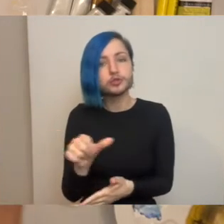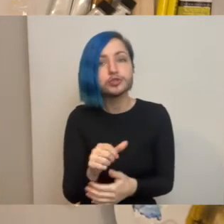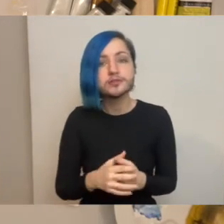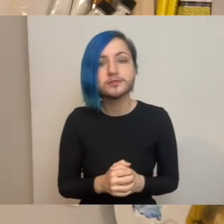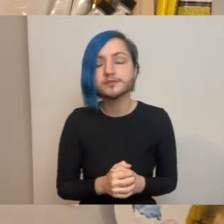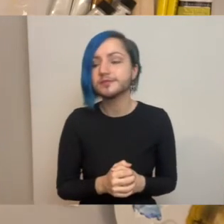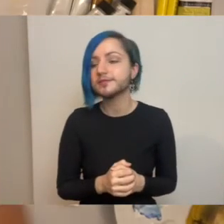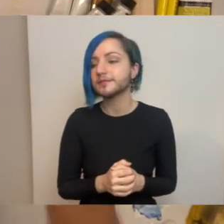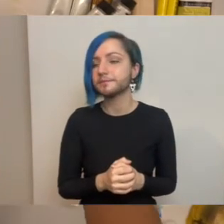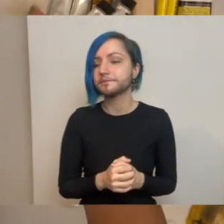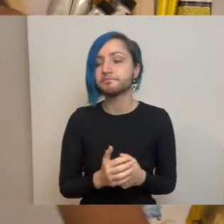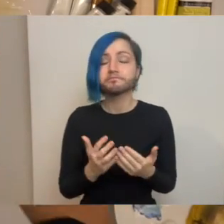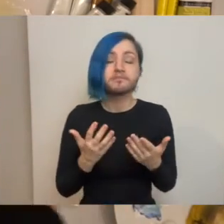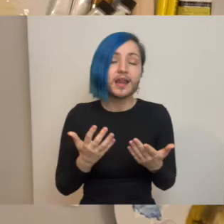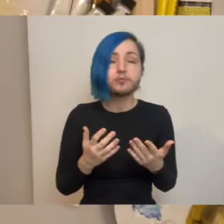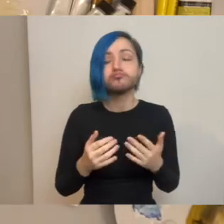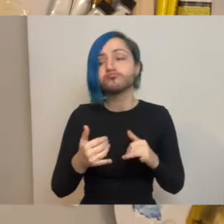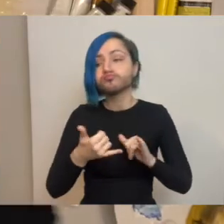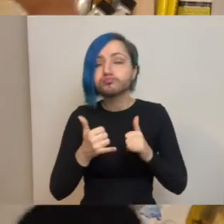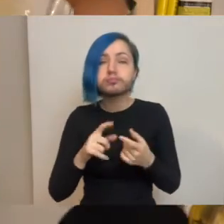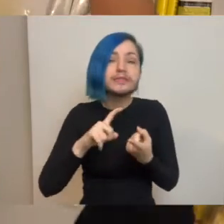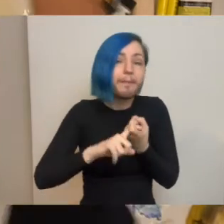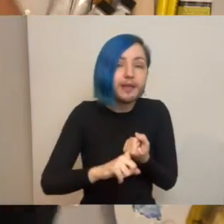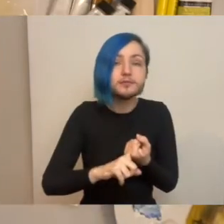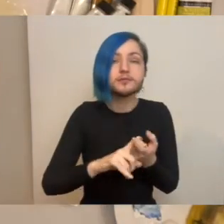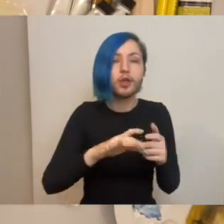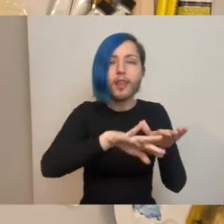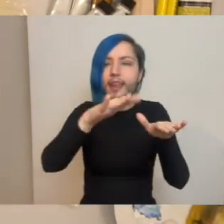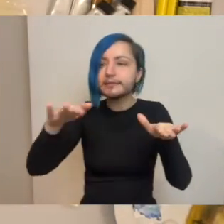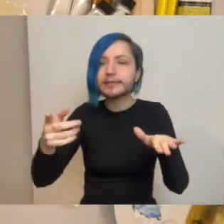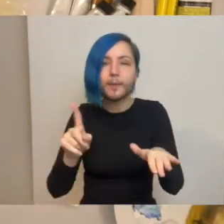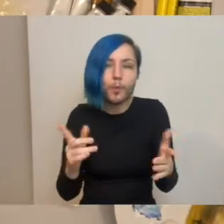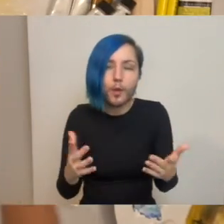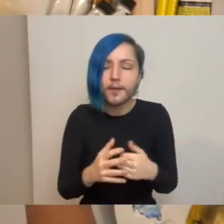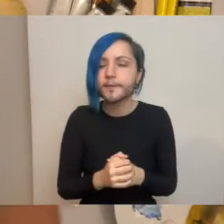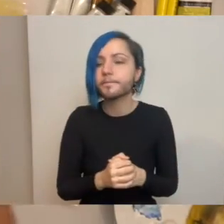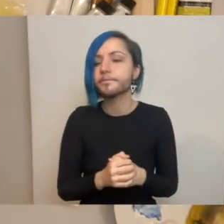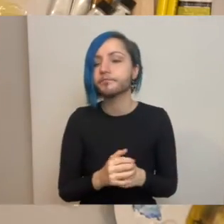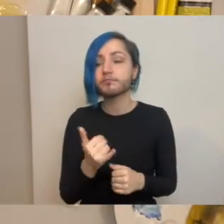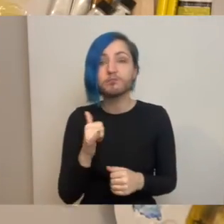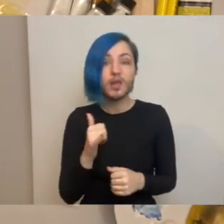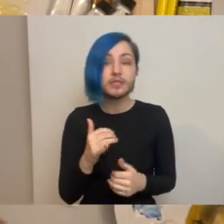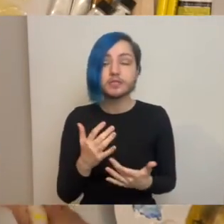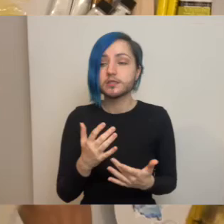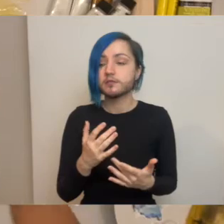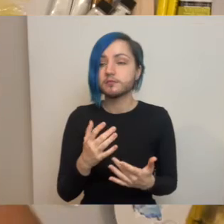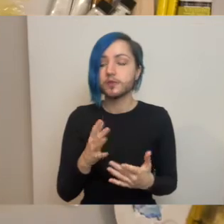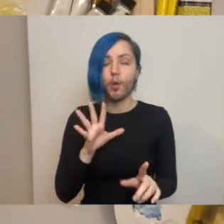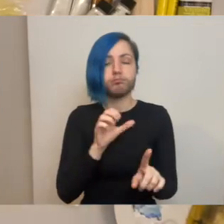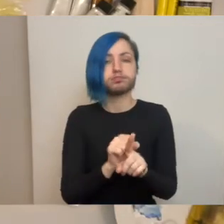can you see how just sweeping your arms all through just sort